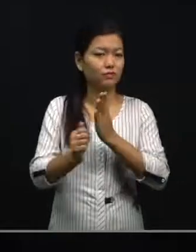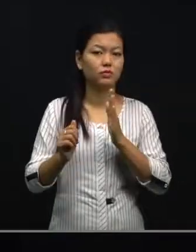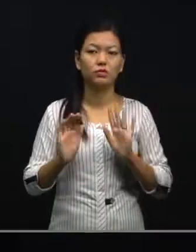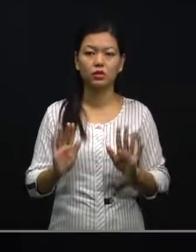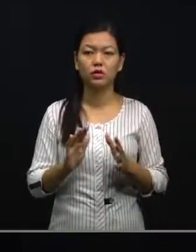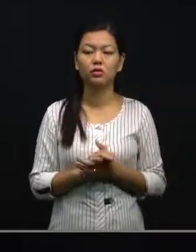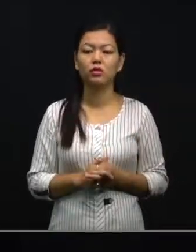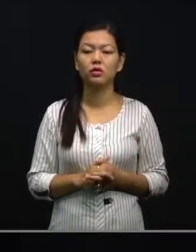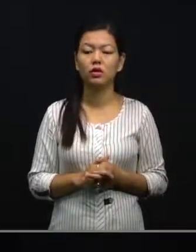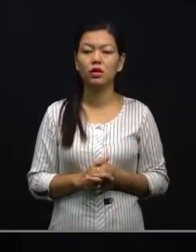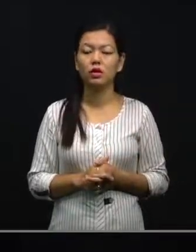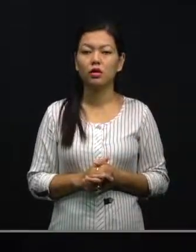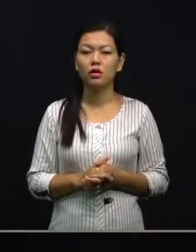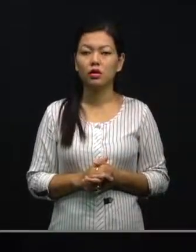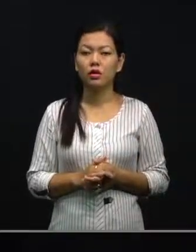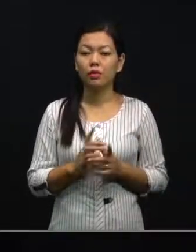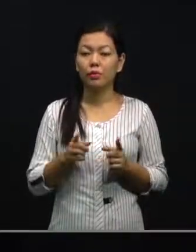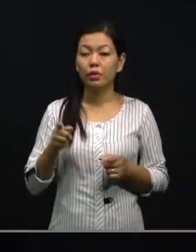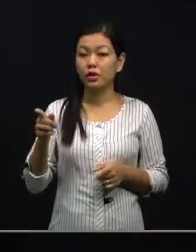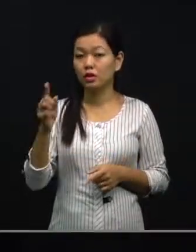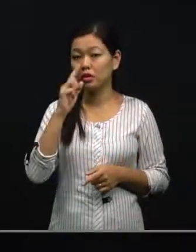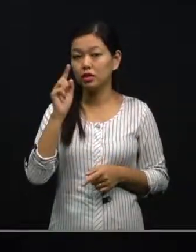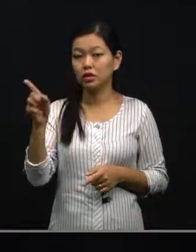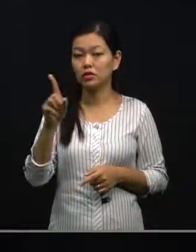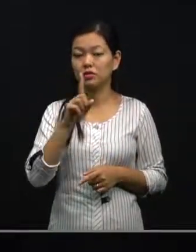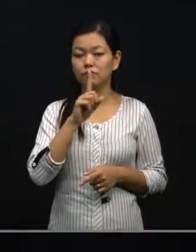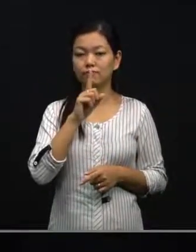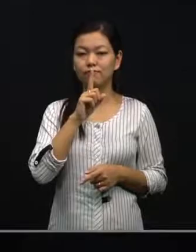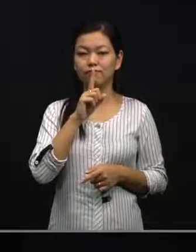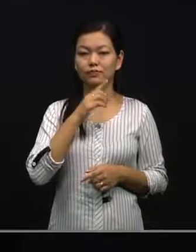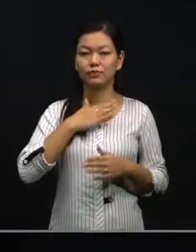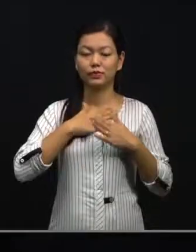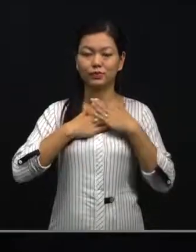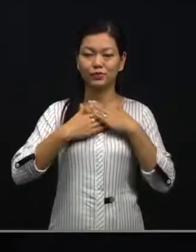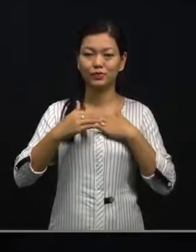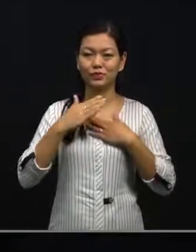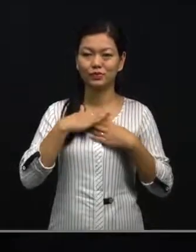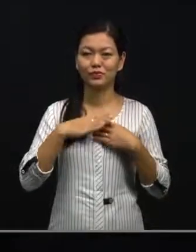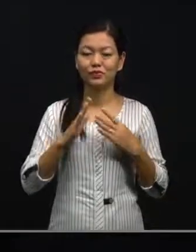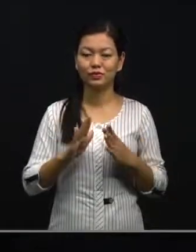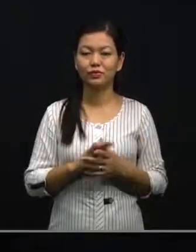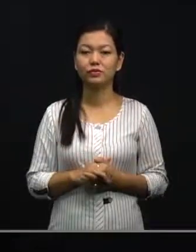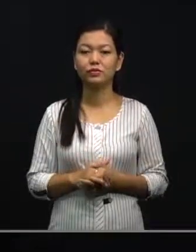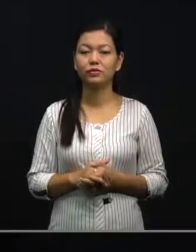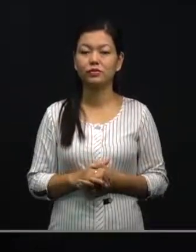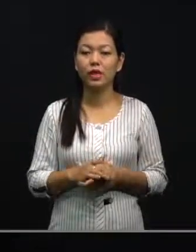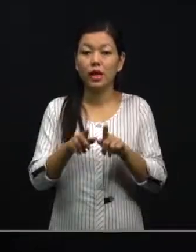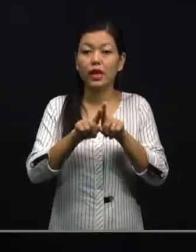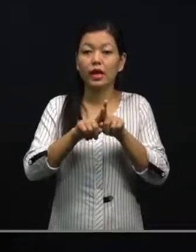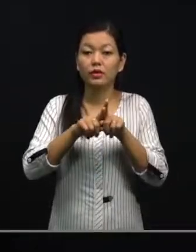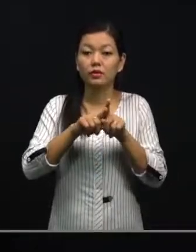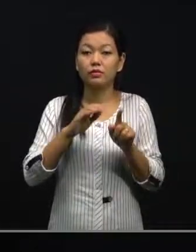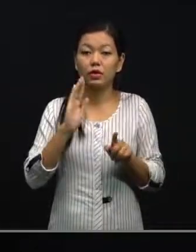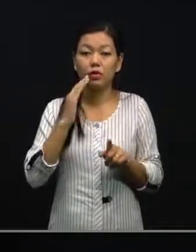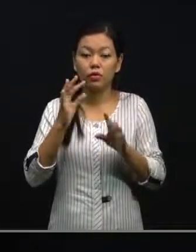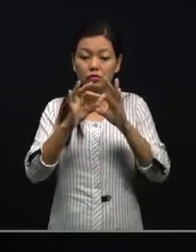find that she is quiet and compassionate. Why quiet? Because take the example when the whole family was laughing at the bloodstain,